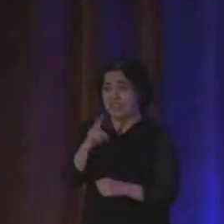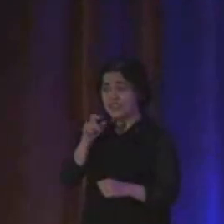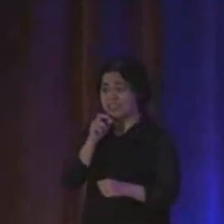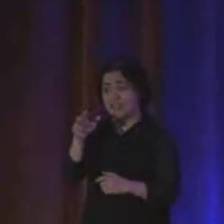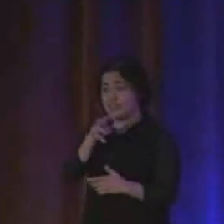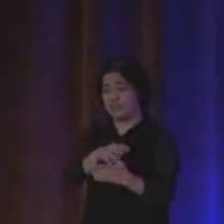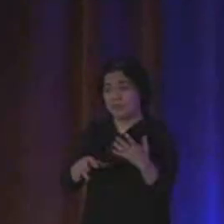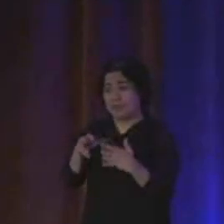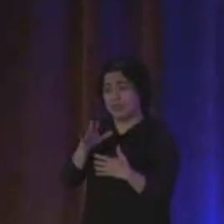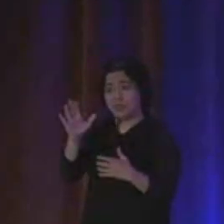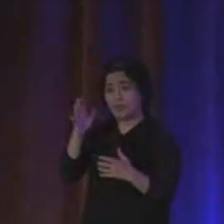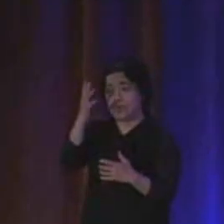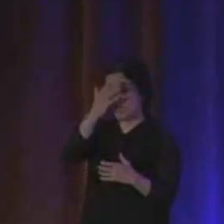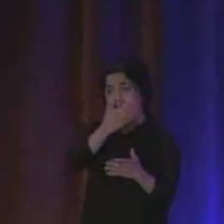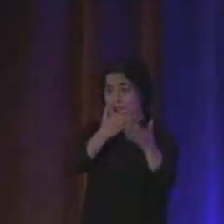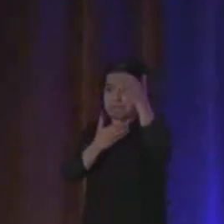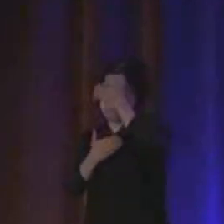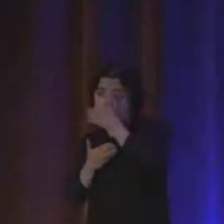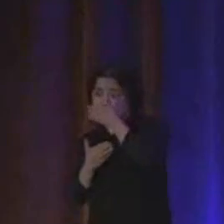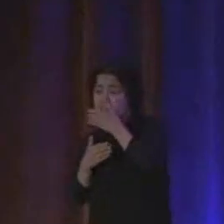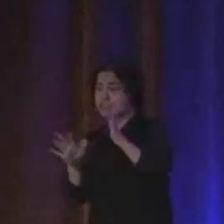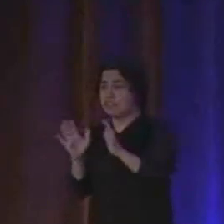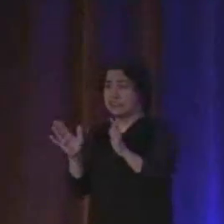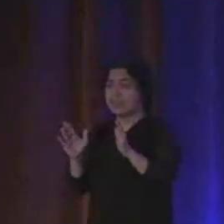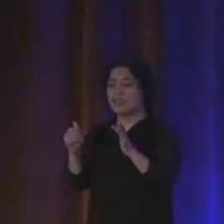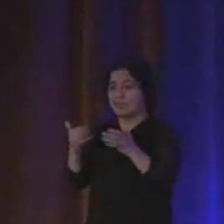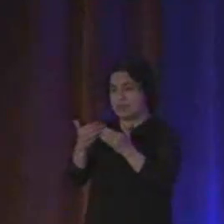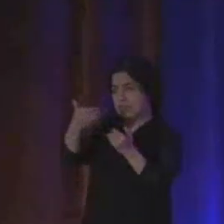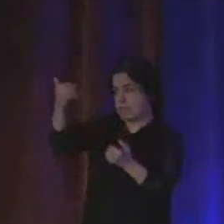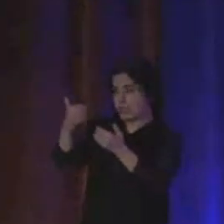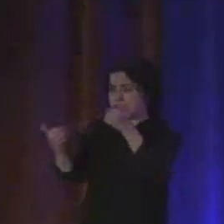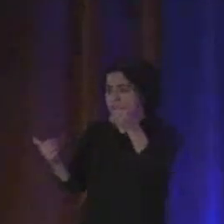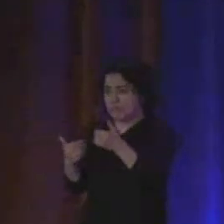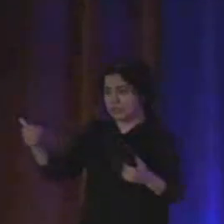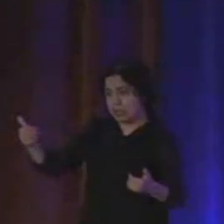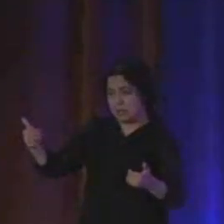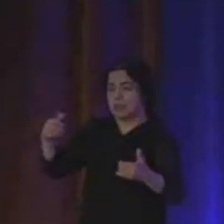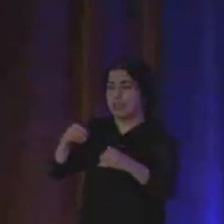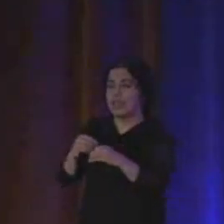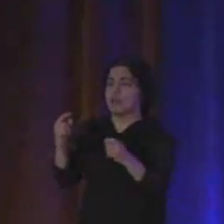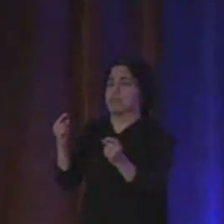your masks. You should be, separating out your components into their